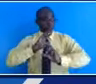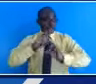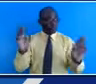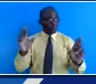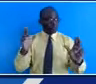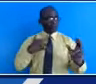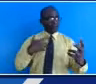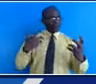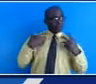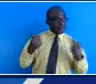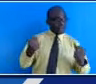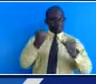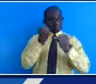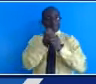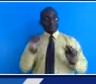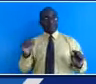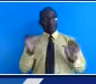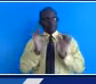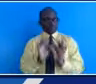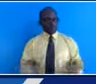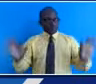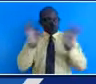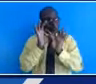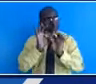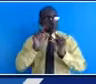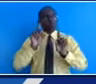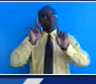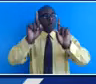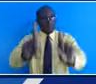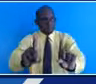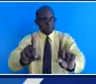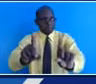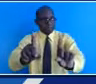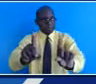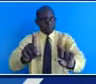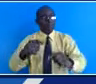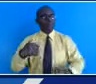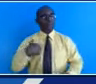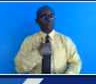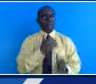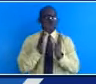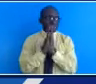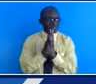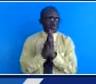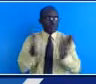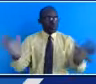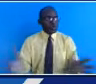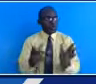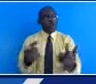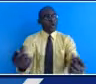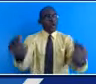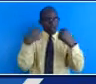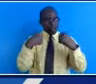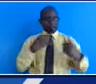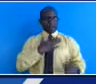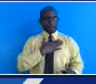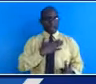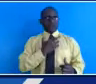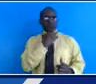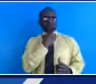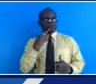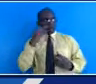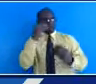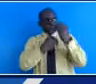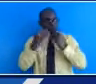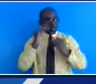And so we encourage people to please come out and, you know, give us some business. You know, it's been a while since we've been doing